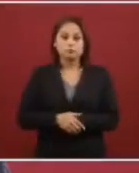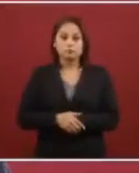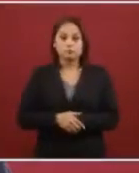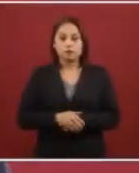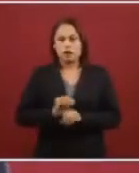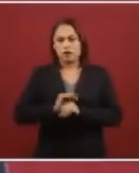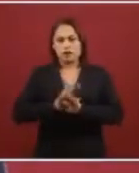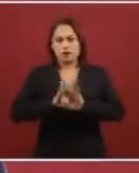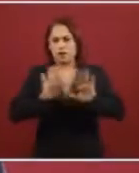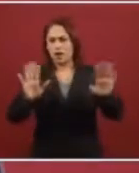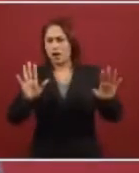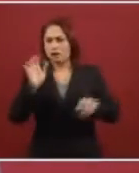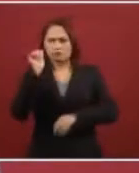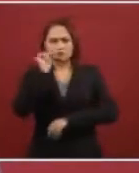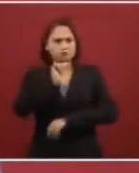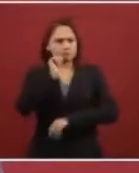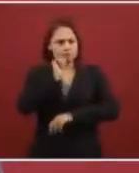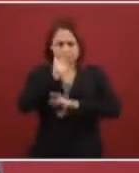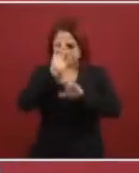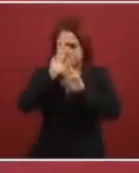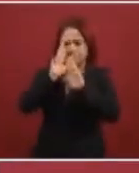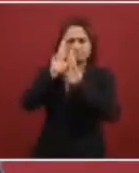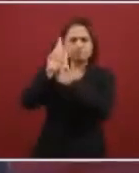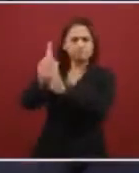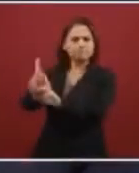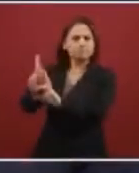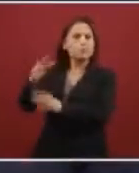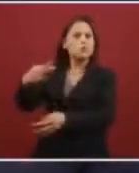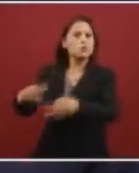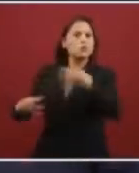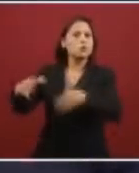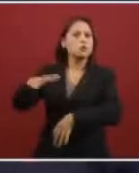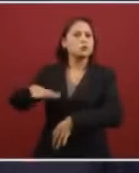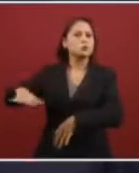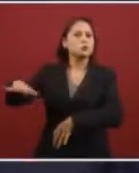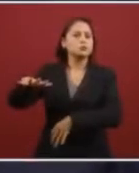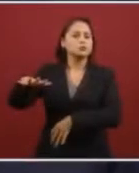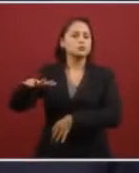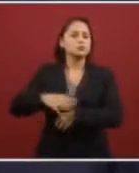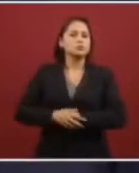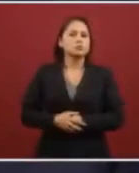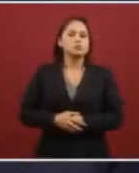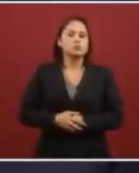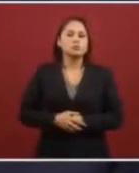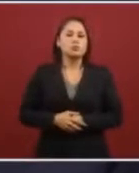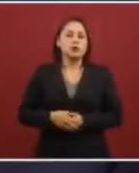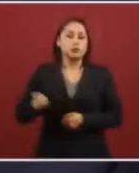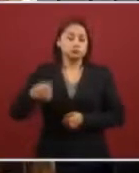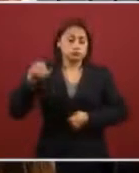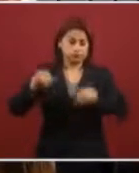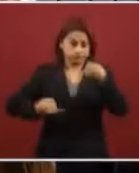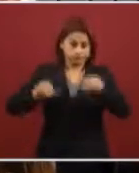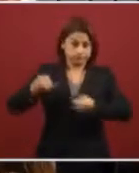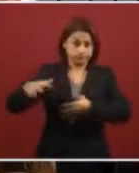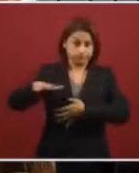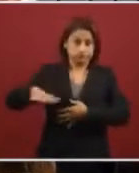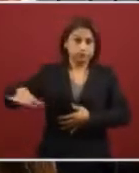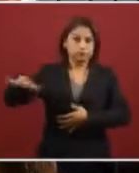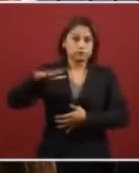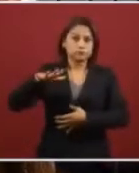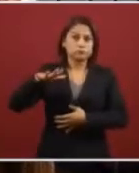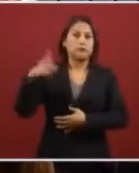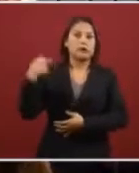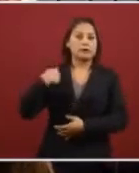and in a respectful way, al Poder Judicial, que no vayan to a decir the judicial power, so they won't say that I es por la fuerza, no. Due